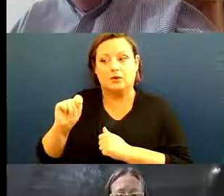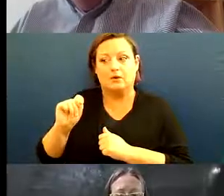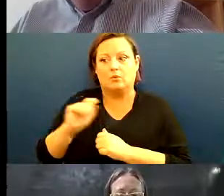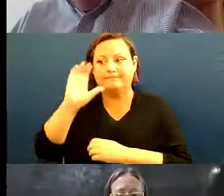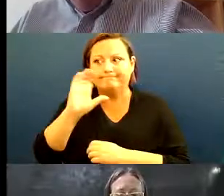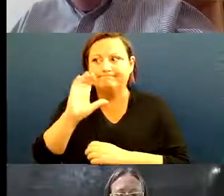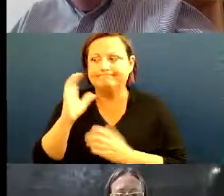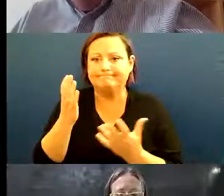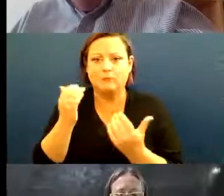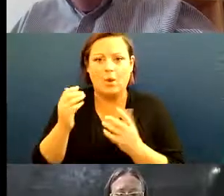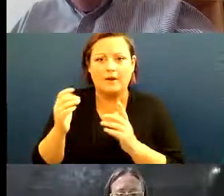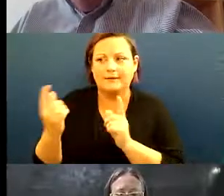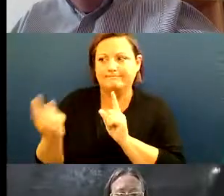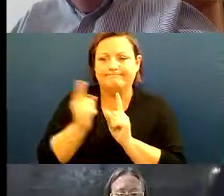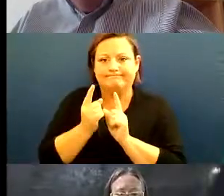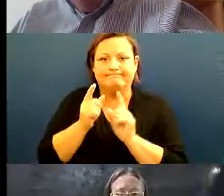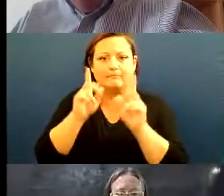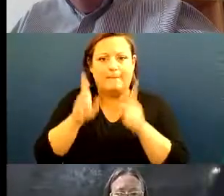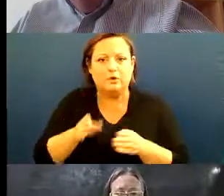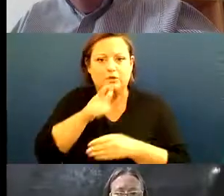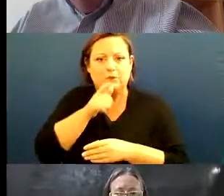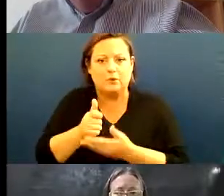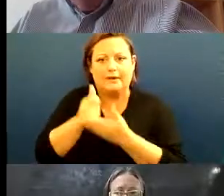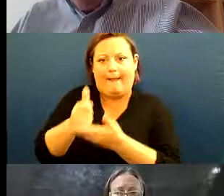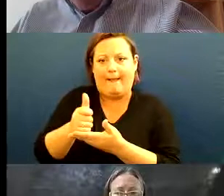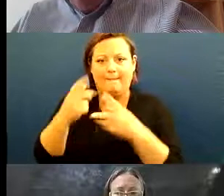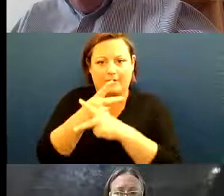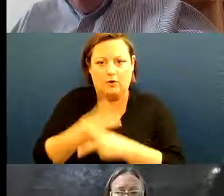the genes that were expressed in the skin. I was a